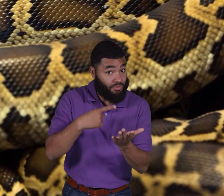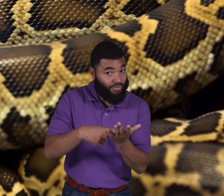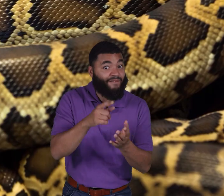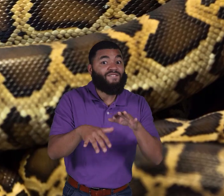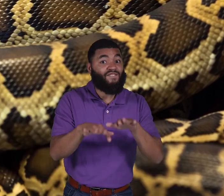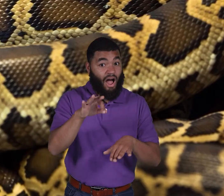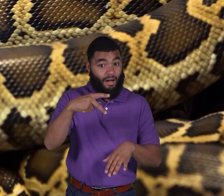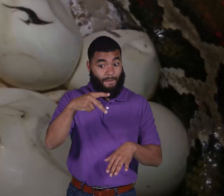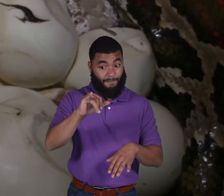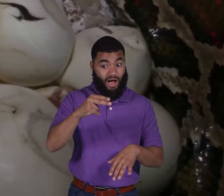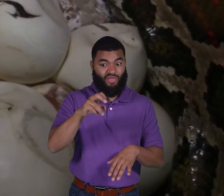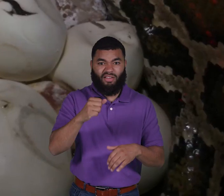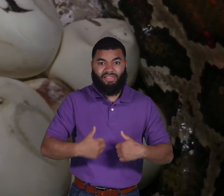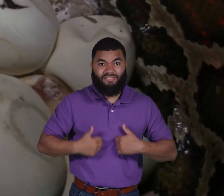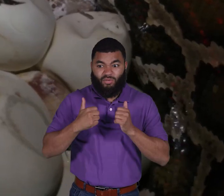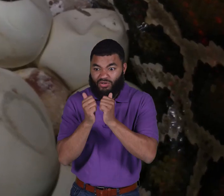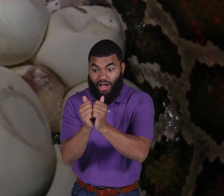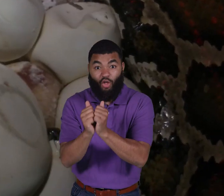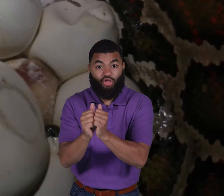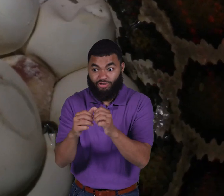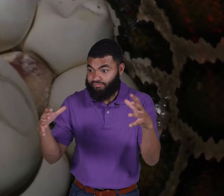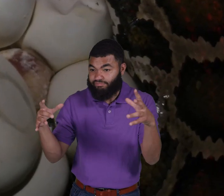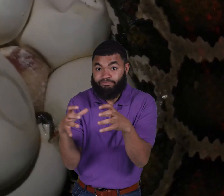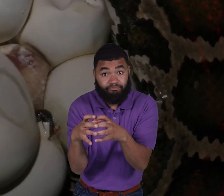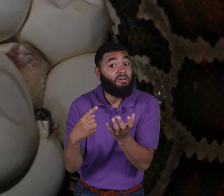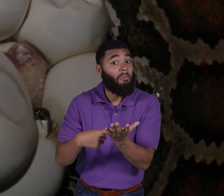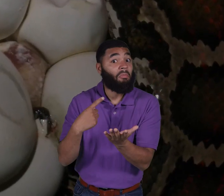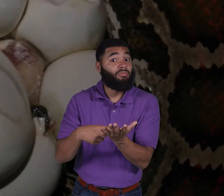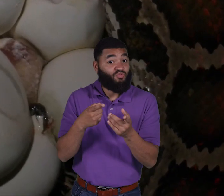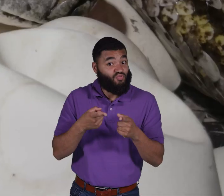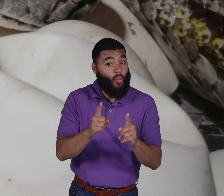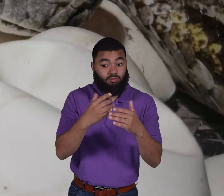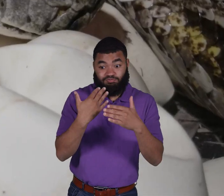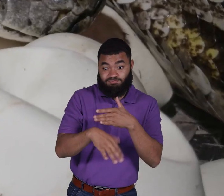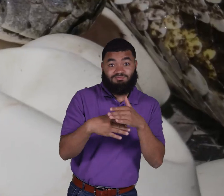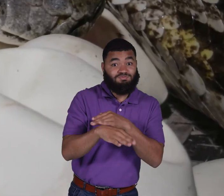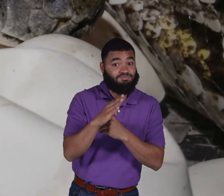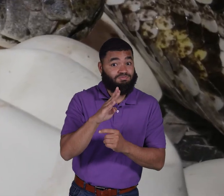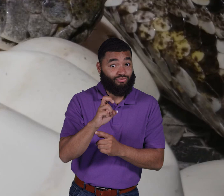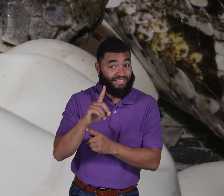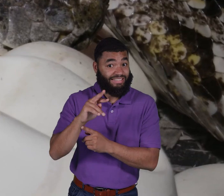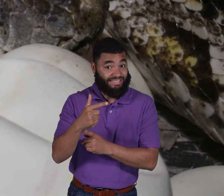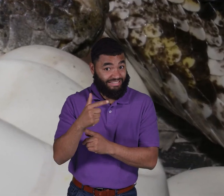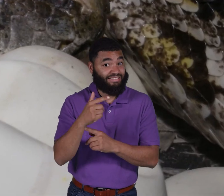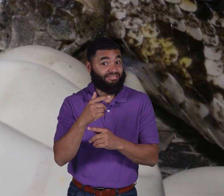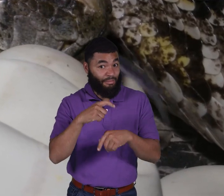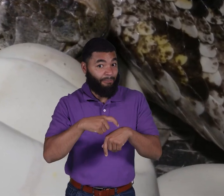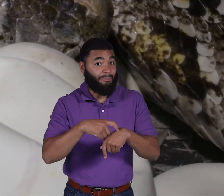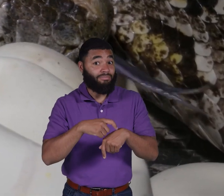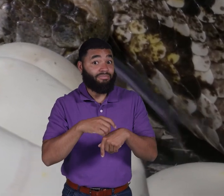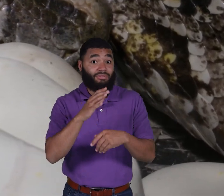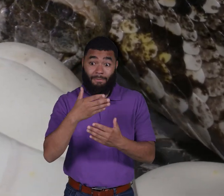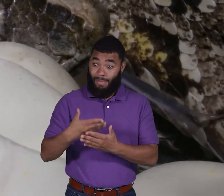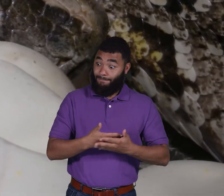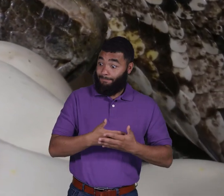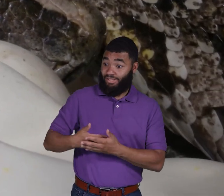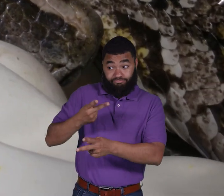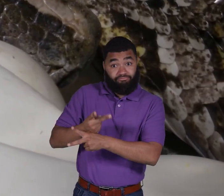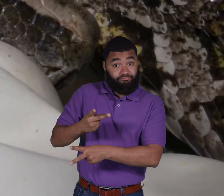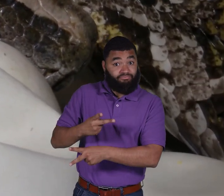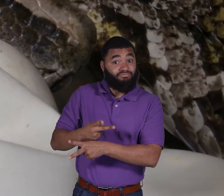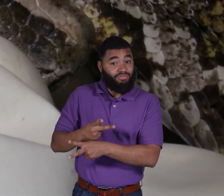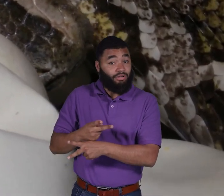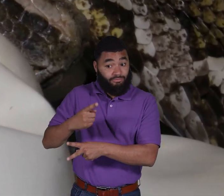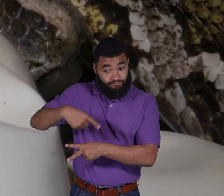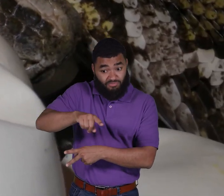of pythons together, especially during breeding season. When it comes to taking care of their babies, pythons do